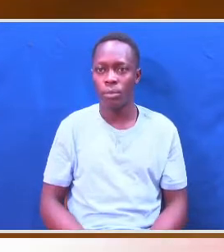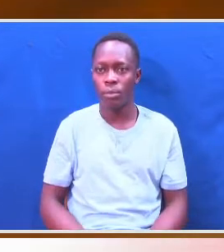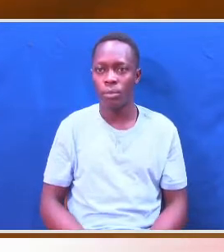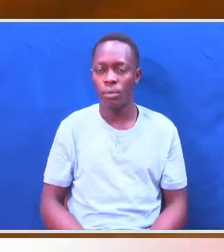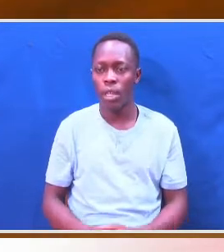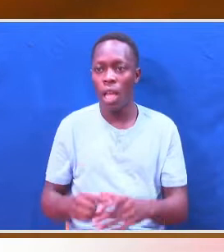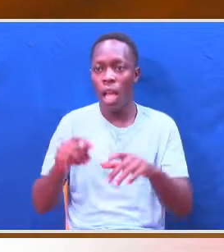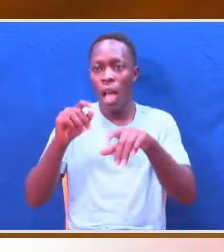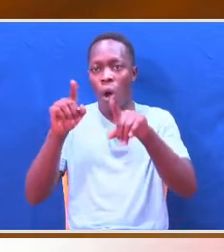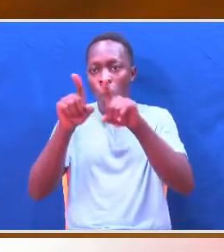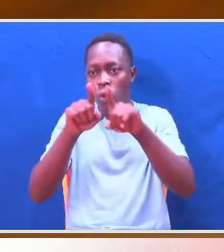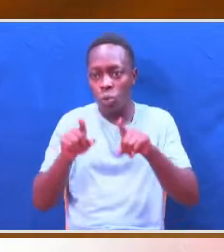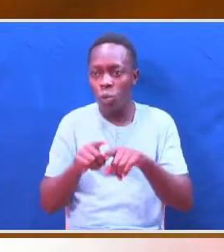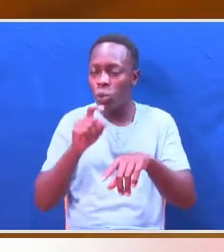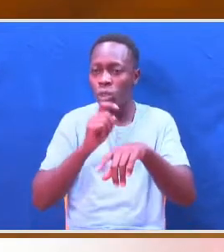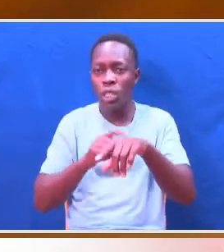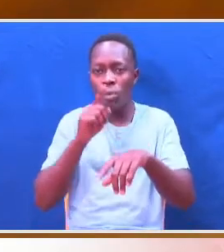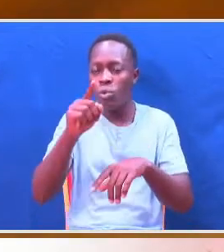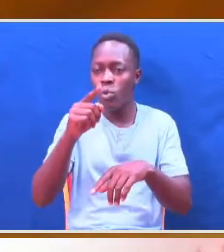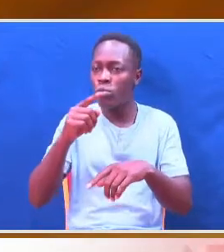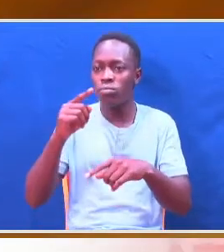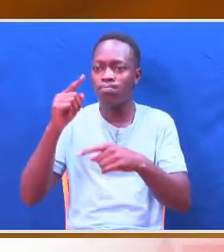As long as you are constructive,